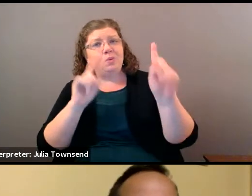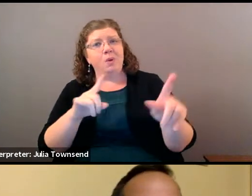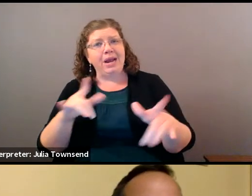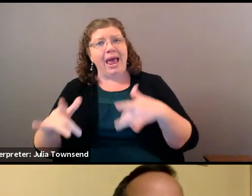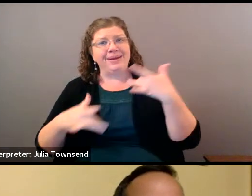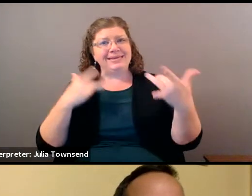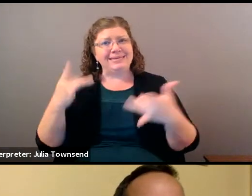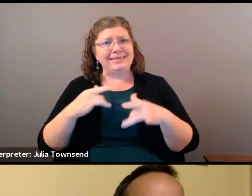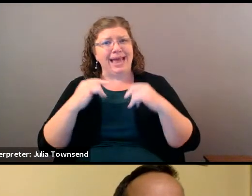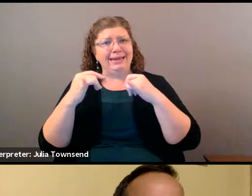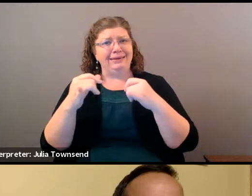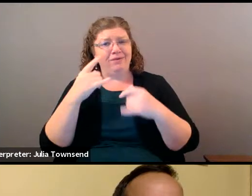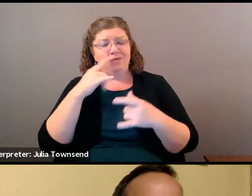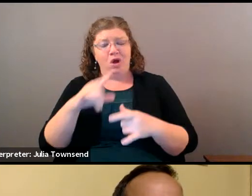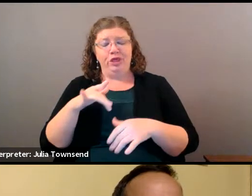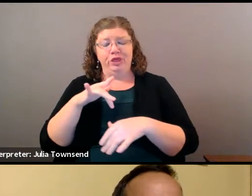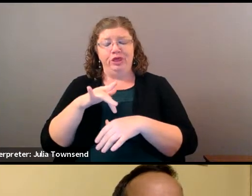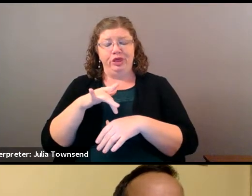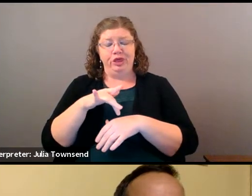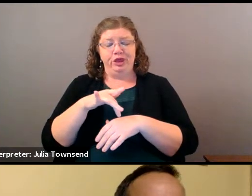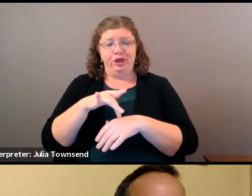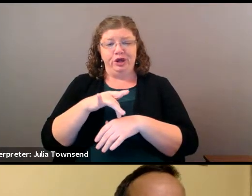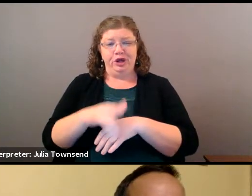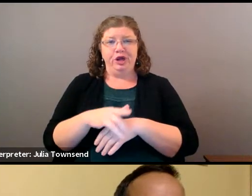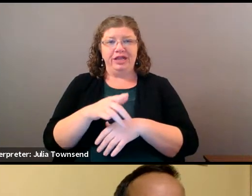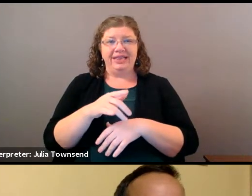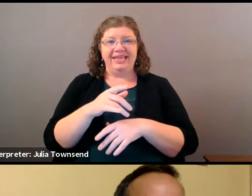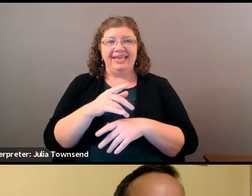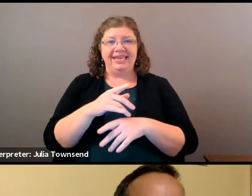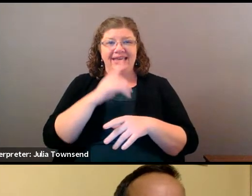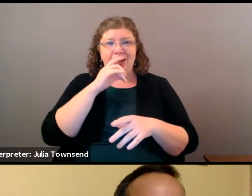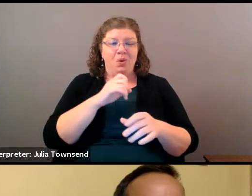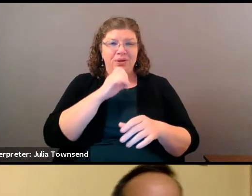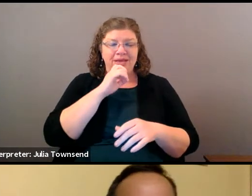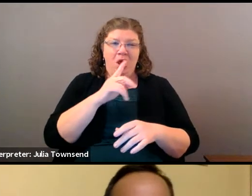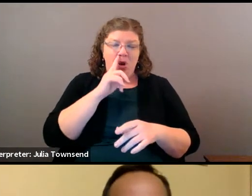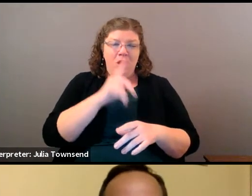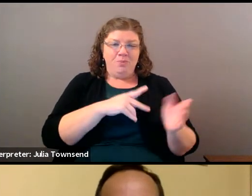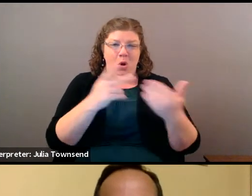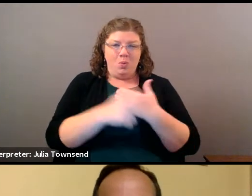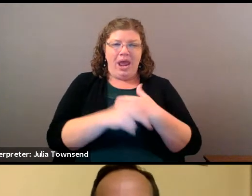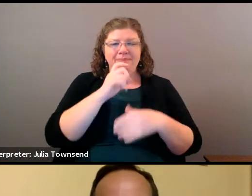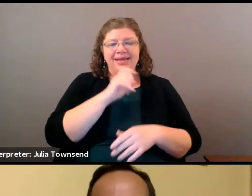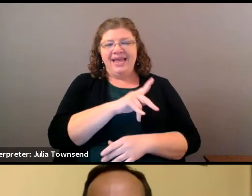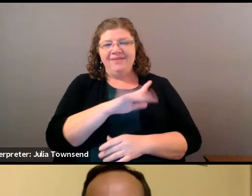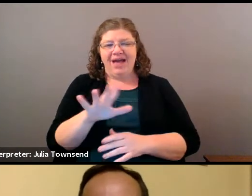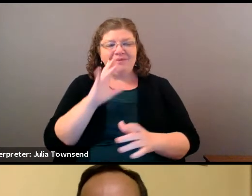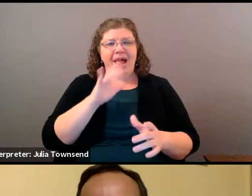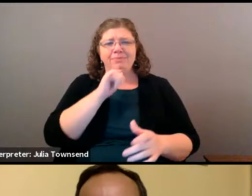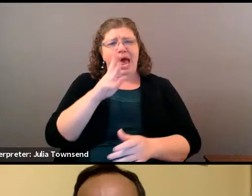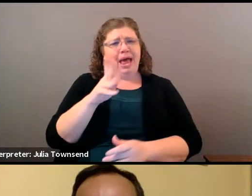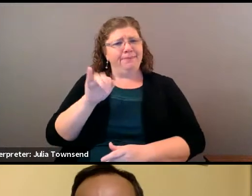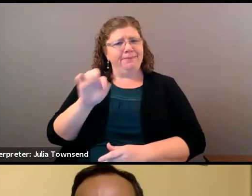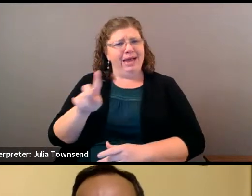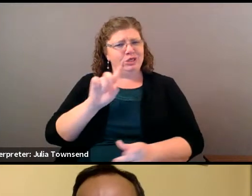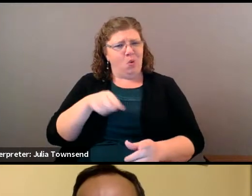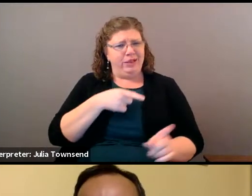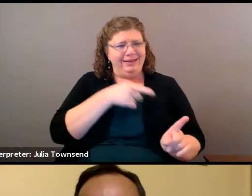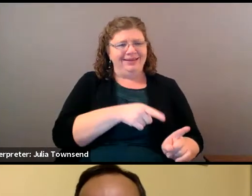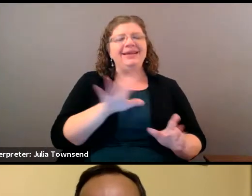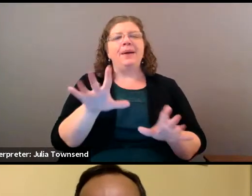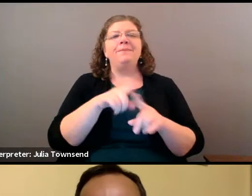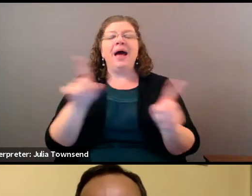about this as I am for the early care. Just so you know, I'm not, bias only. But on the slide